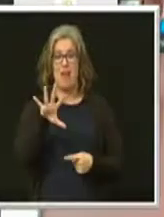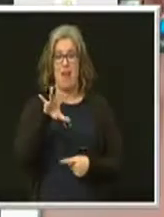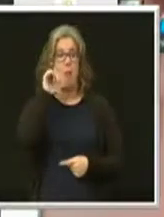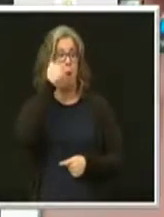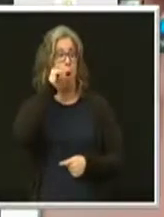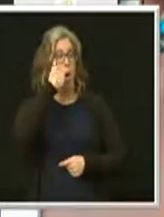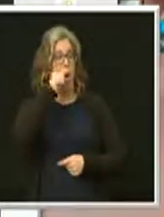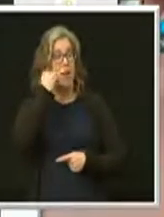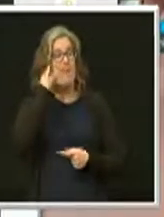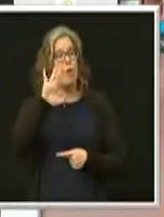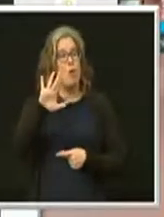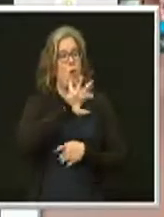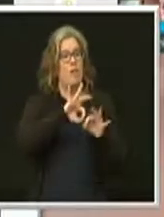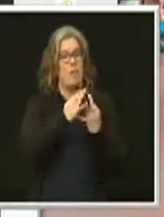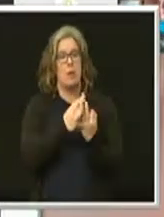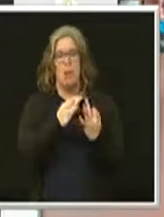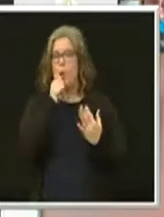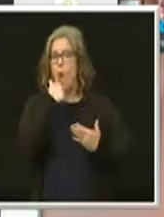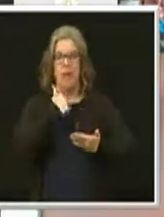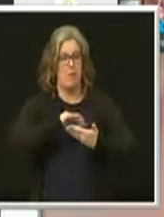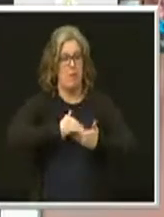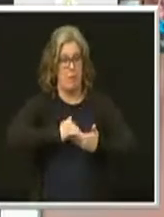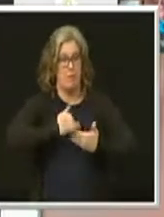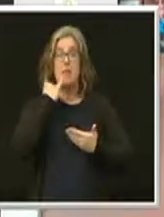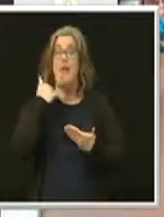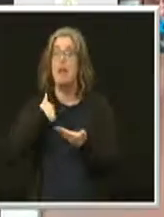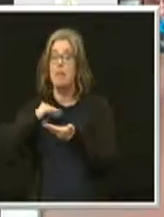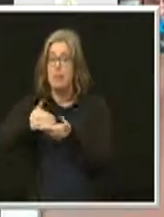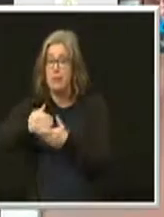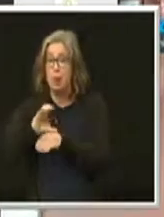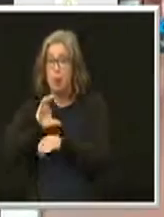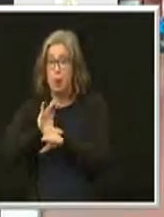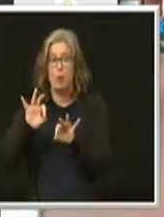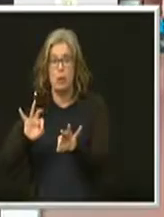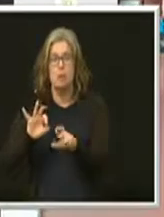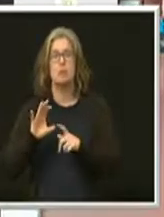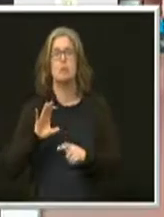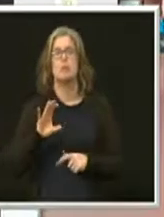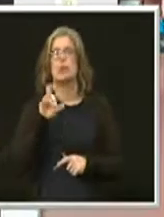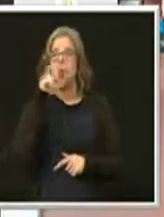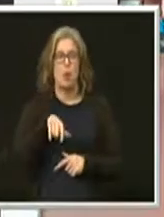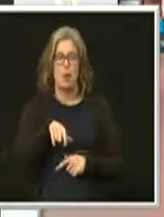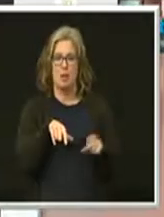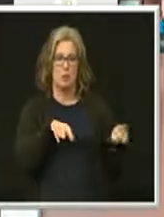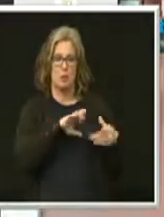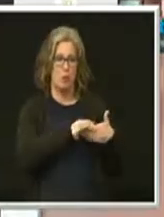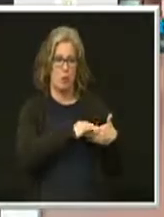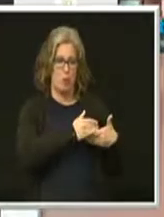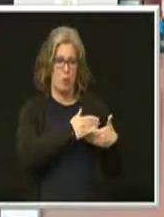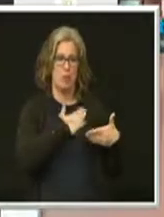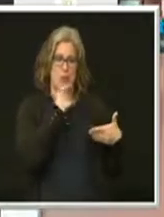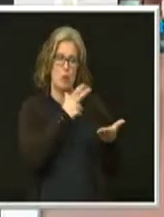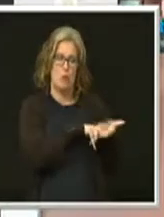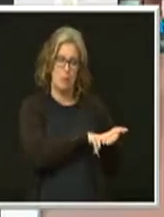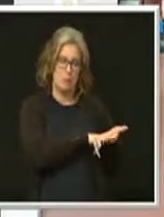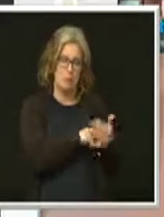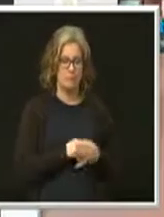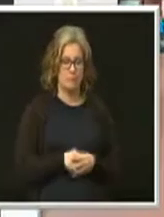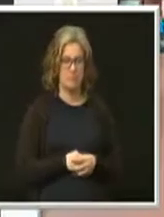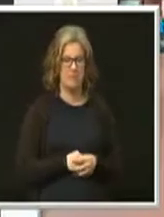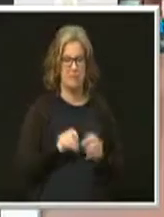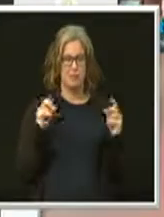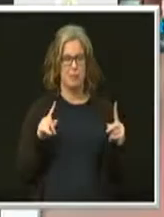tomorrow if your family does not have a device. If you have a device of some other kind already, you don't need these Chromebooks, and please don't sign up for one.